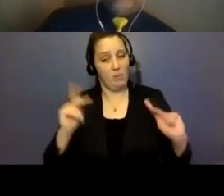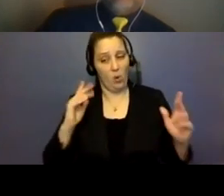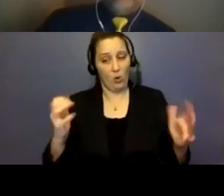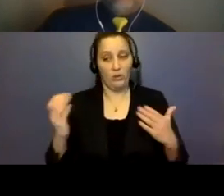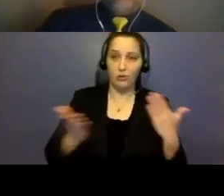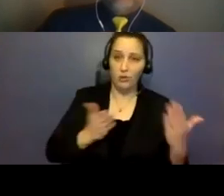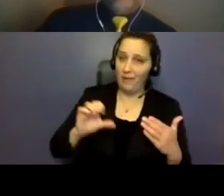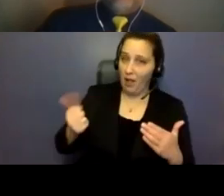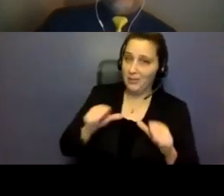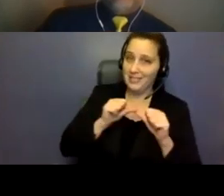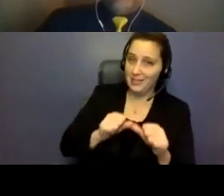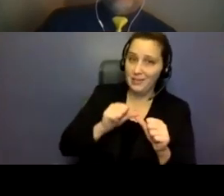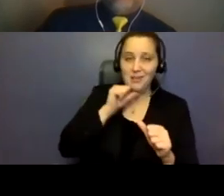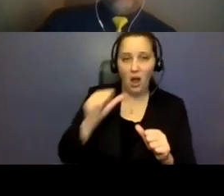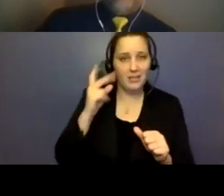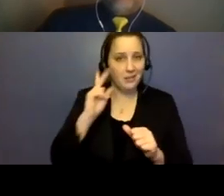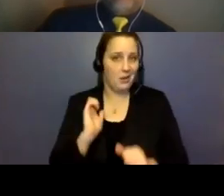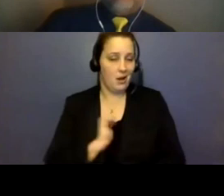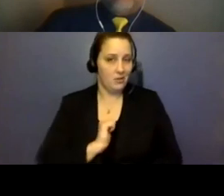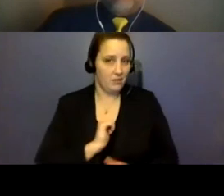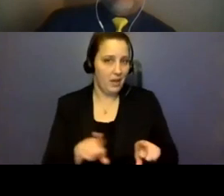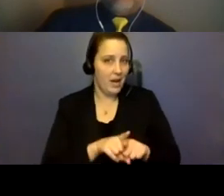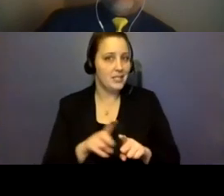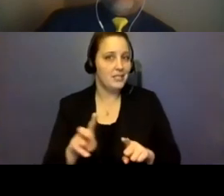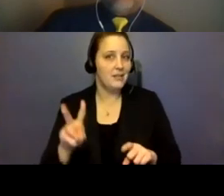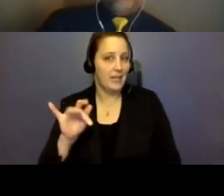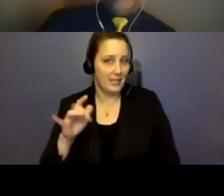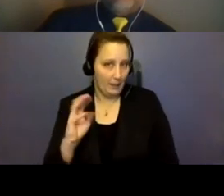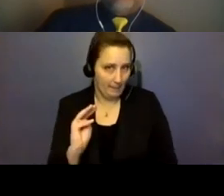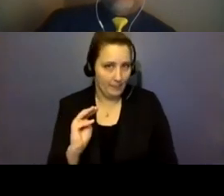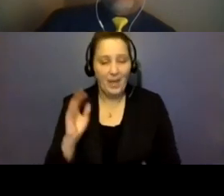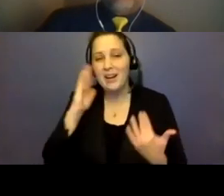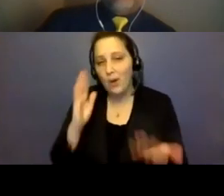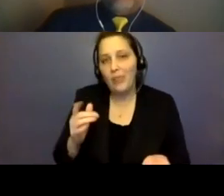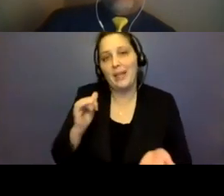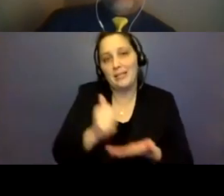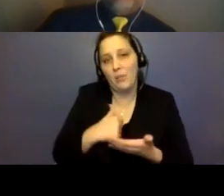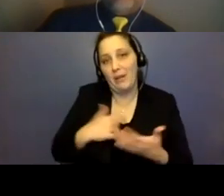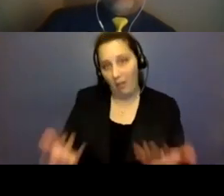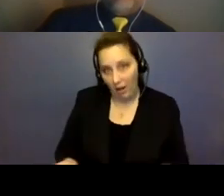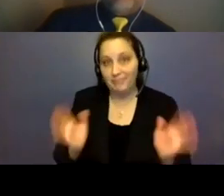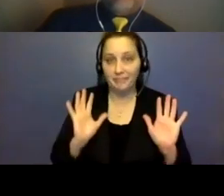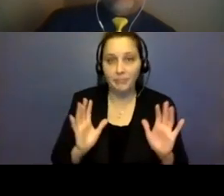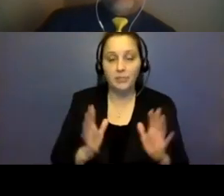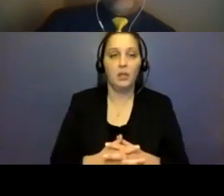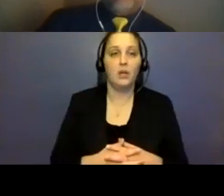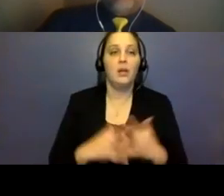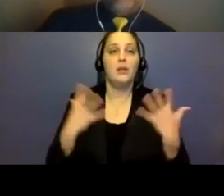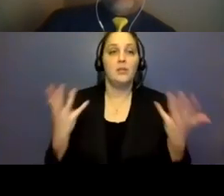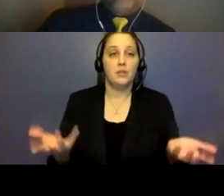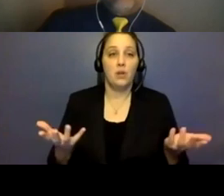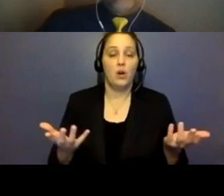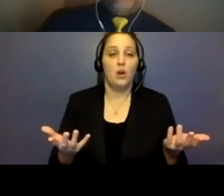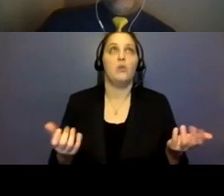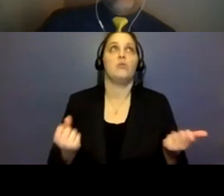others continuously and not see ourselves as being victims. I know that has helped me immensely. And I think it's in so